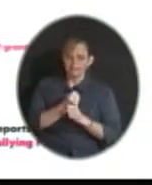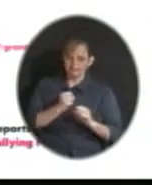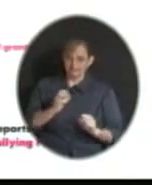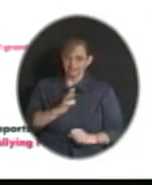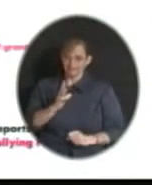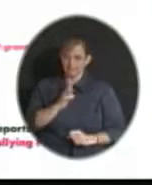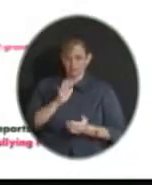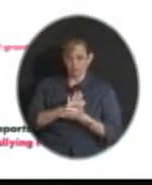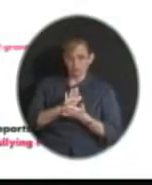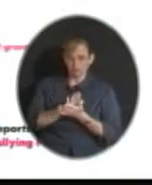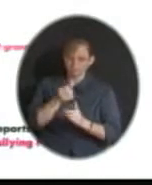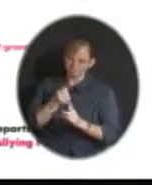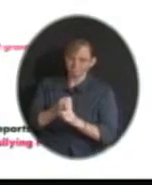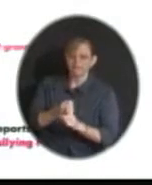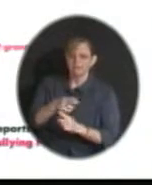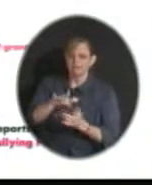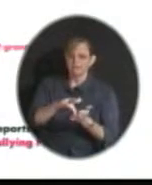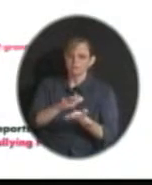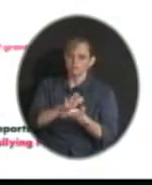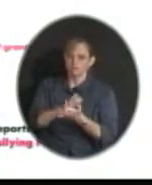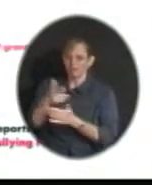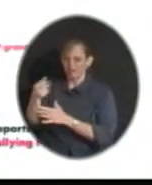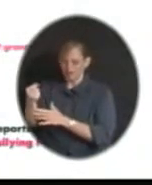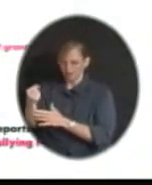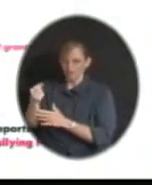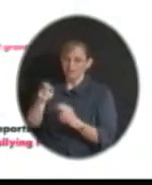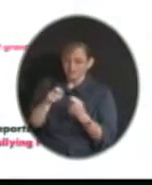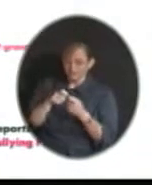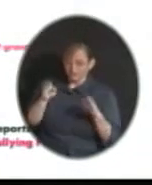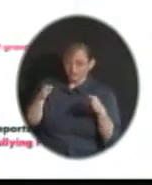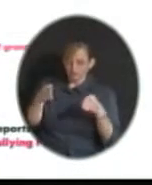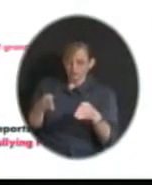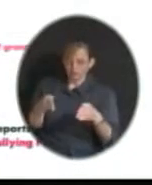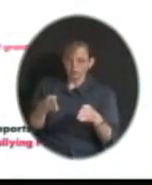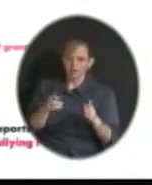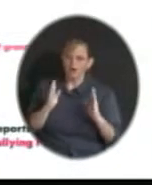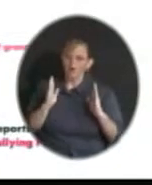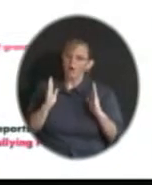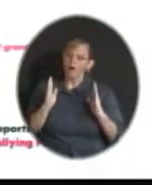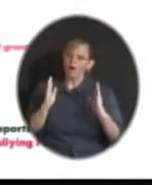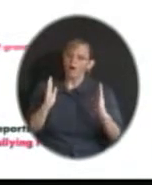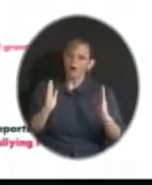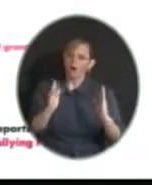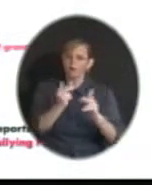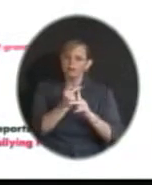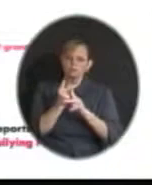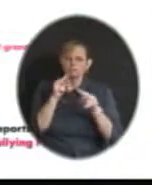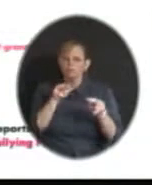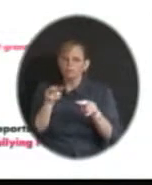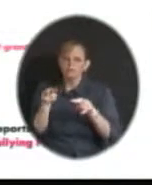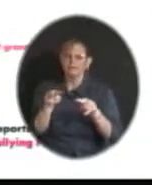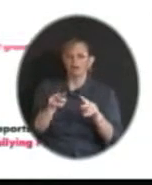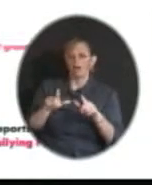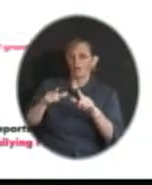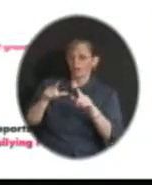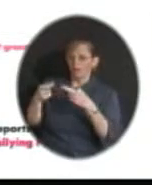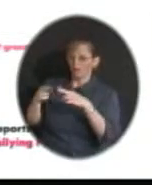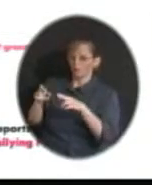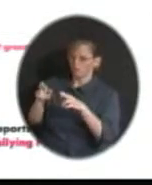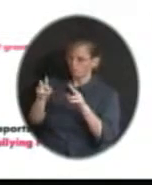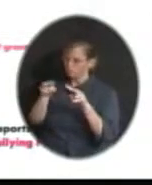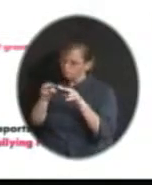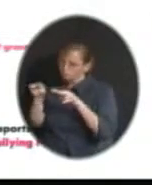hit at middle school and high school, again, specifically addresses things like hallway supervision, locker room supervision,